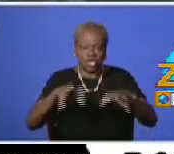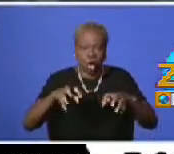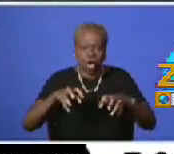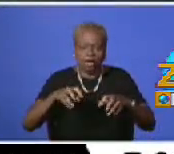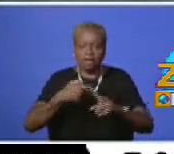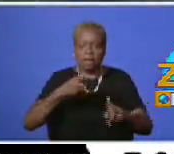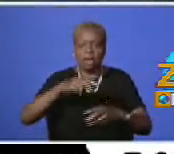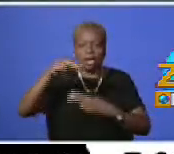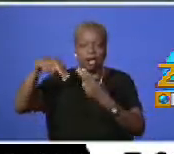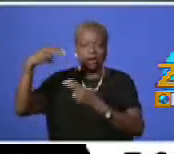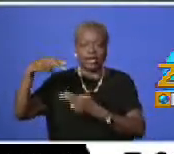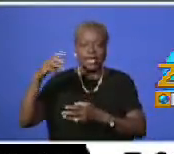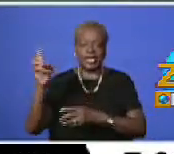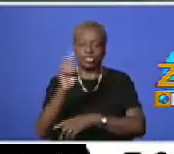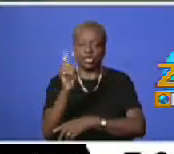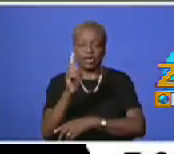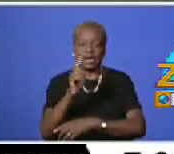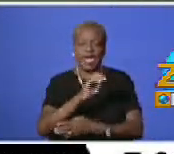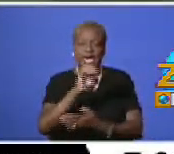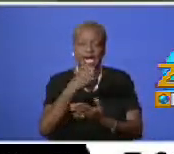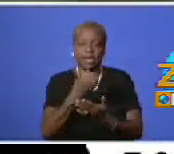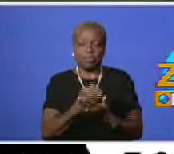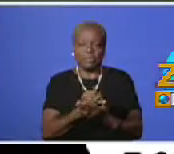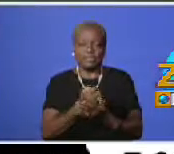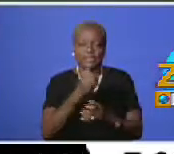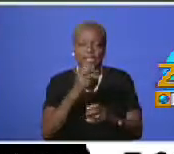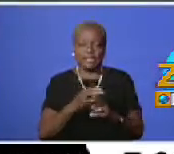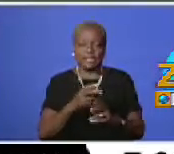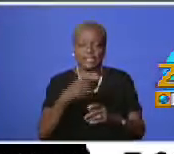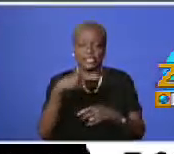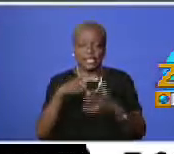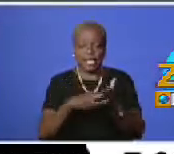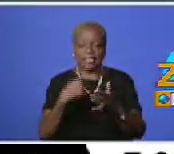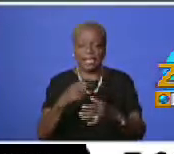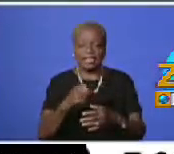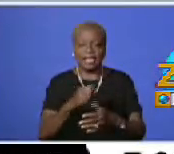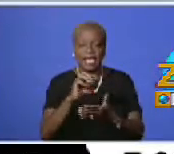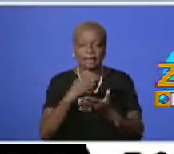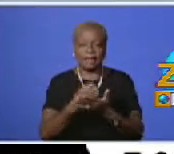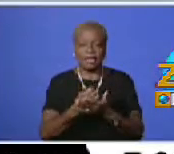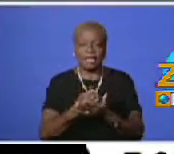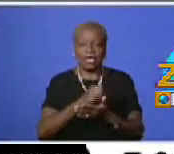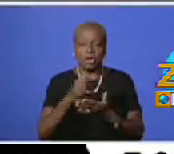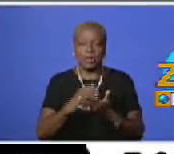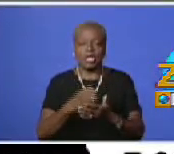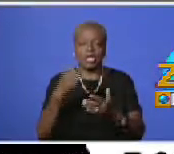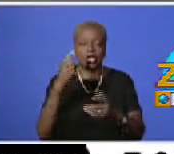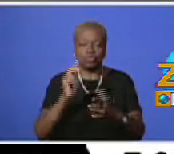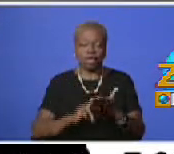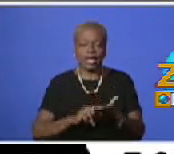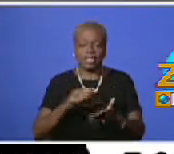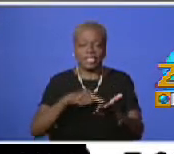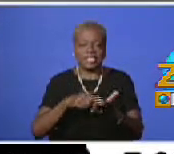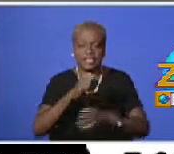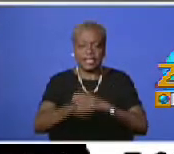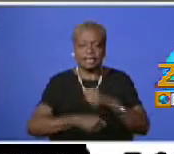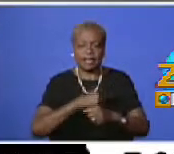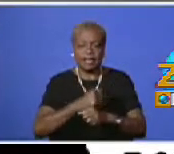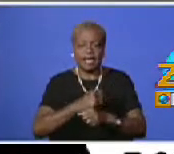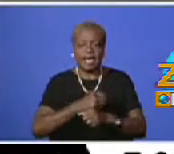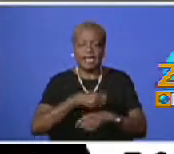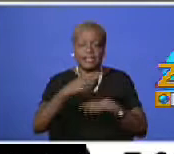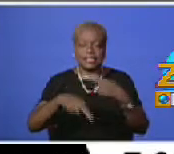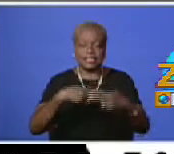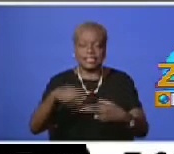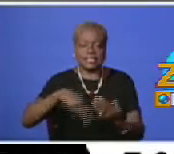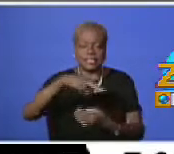Hurricane Dorian, economic indicators suggest the domestic economy will contract this year. As a spin-off, the local unemployment